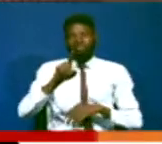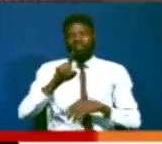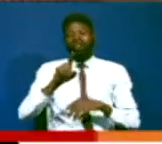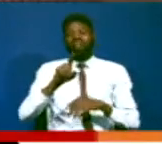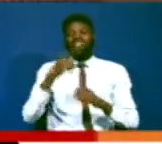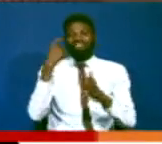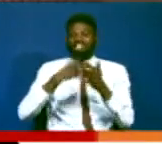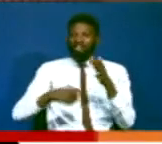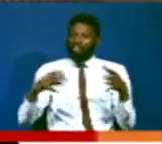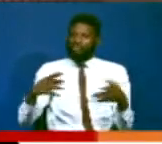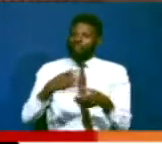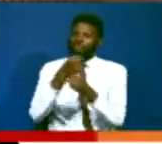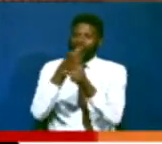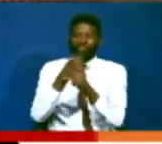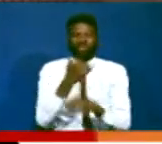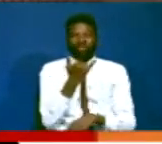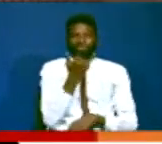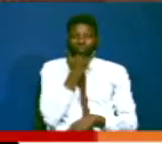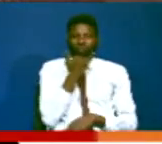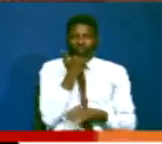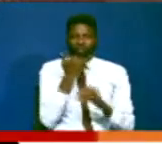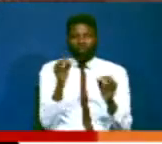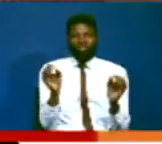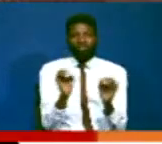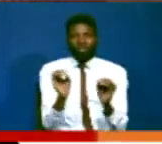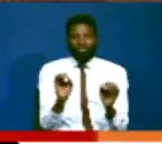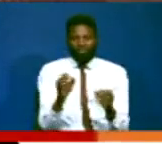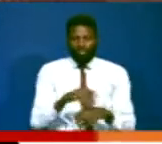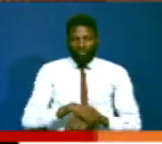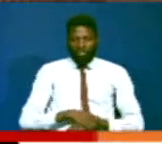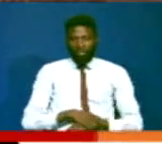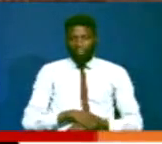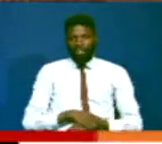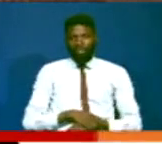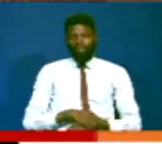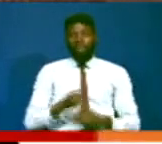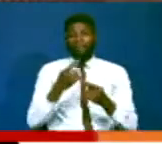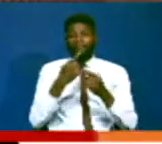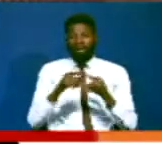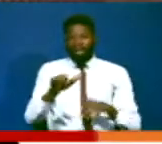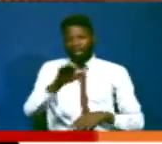taxes, and there is nothing totally wrong, legally speaking, from that. There is the question of tax evasion,